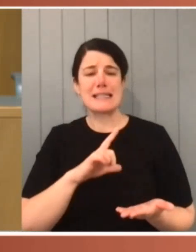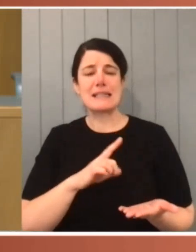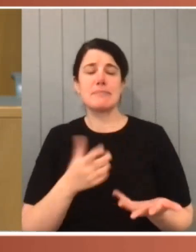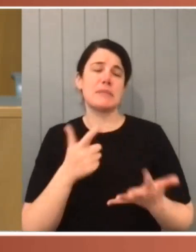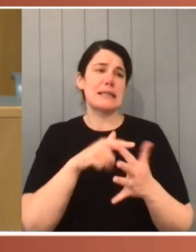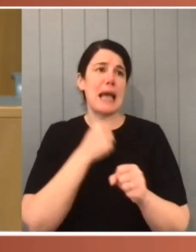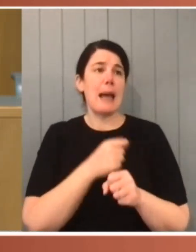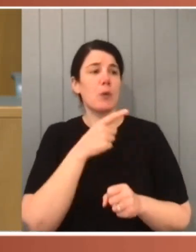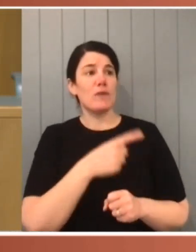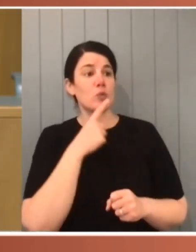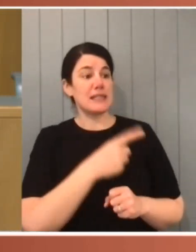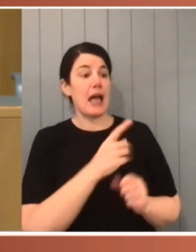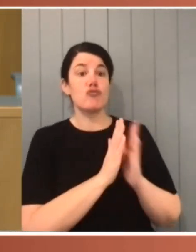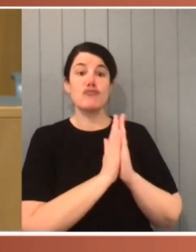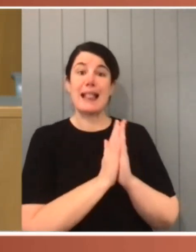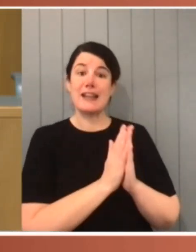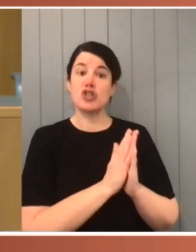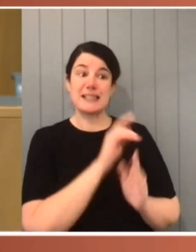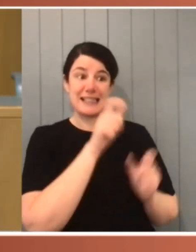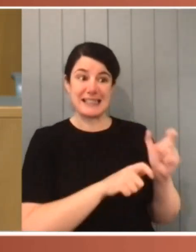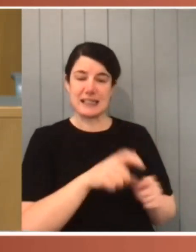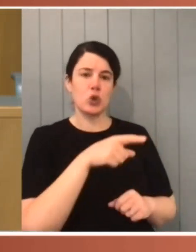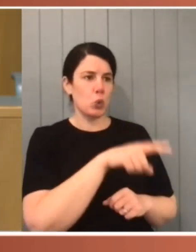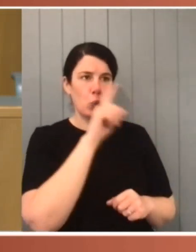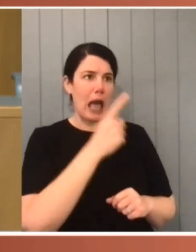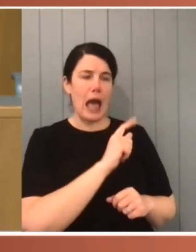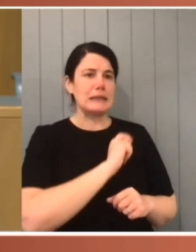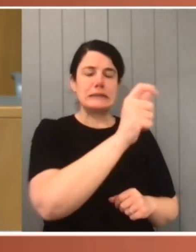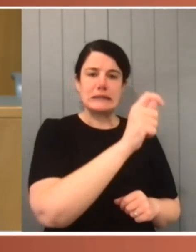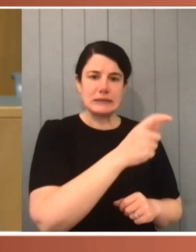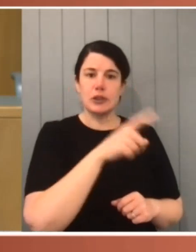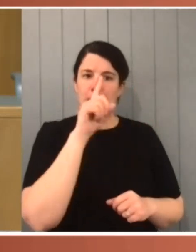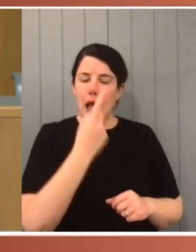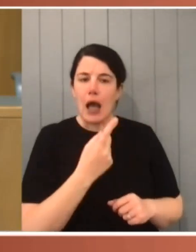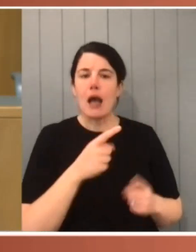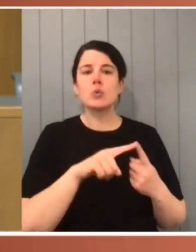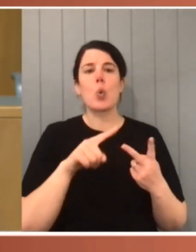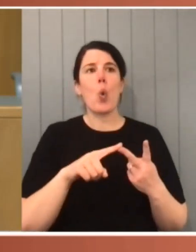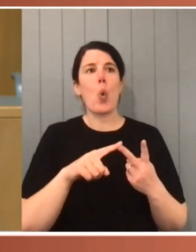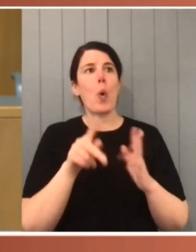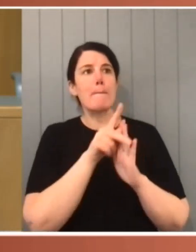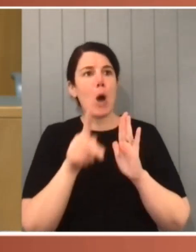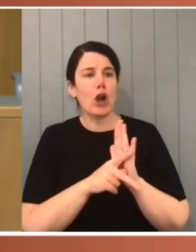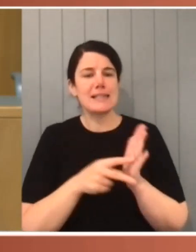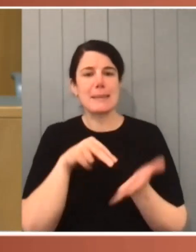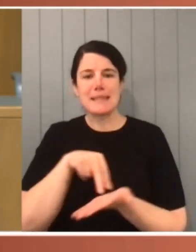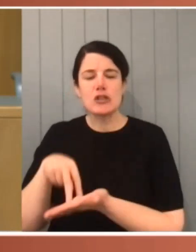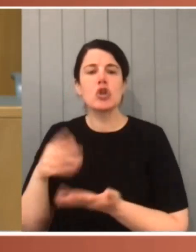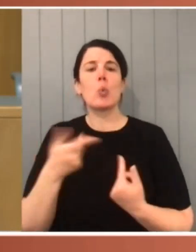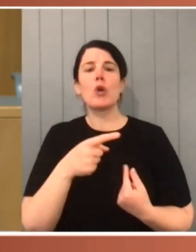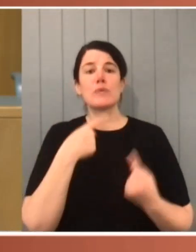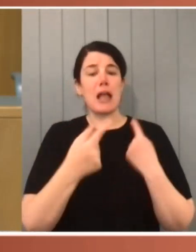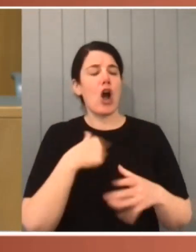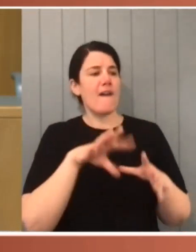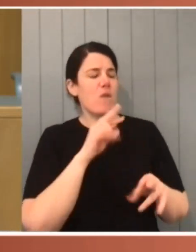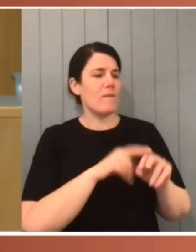religious citizens from appealing to their religious beliefs when they defend their policy positions, when they explain why they voted for a certain party rather